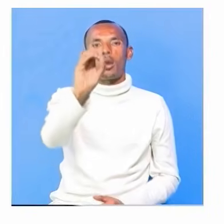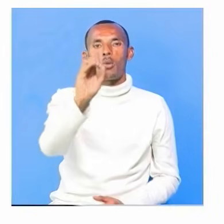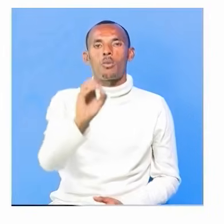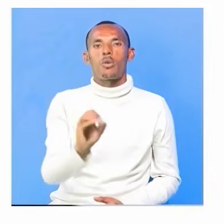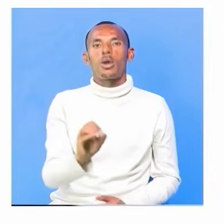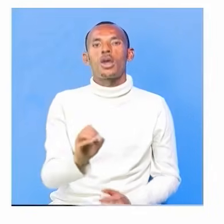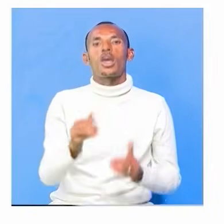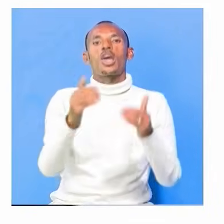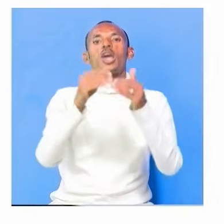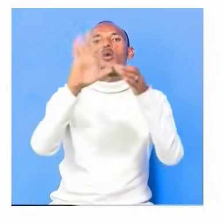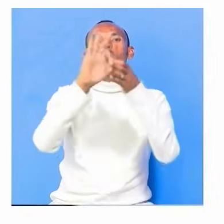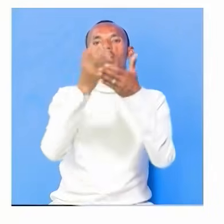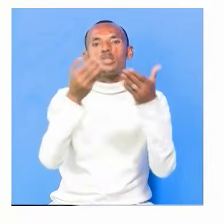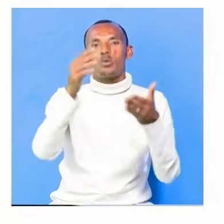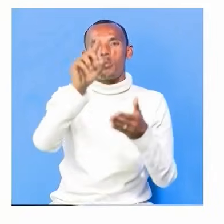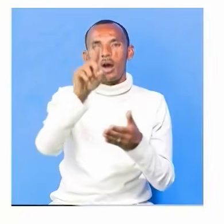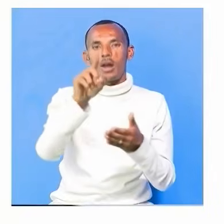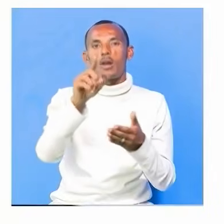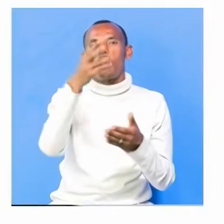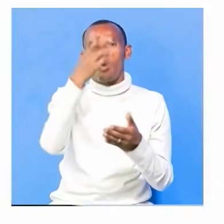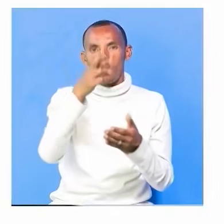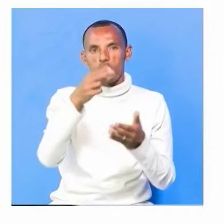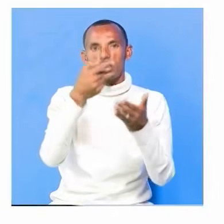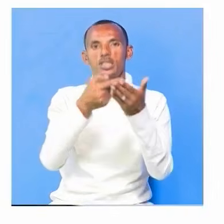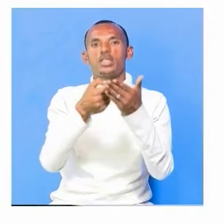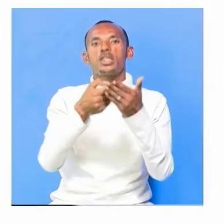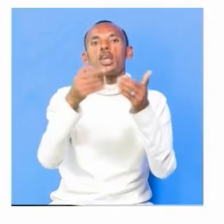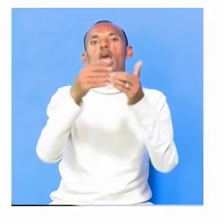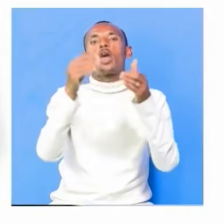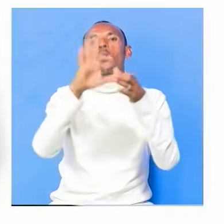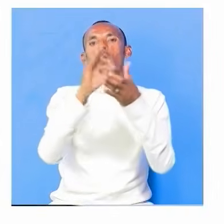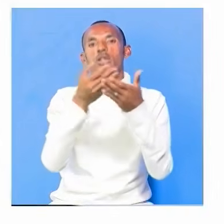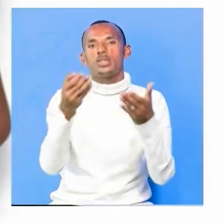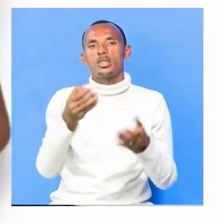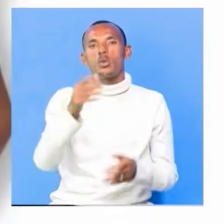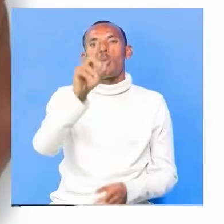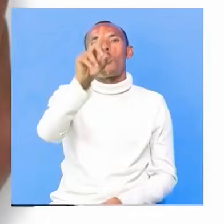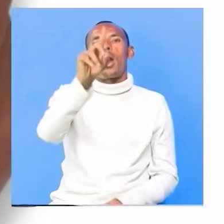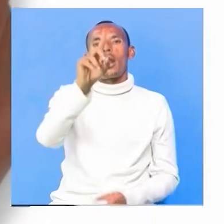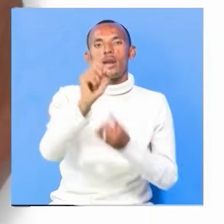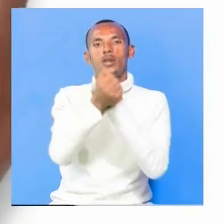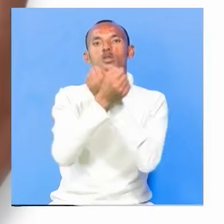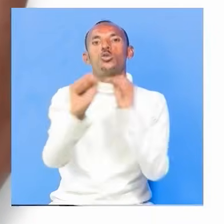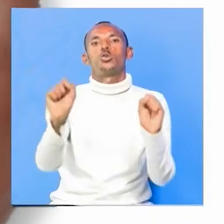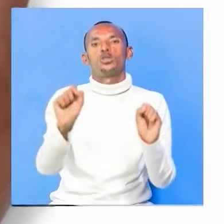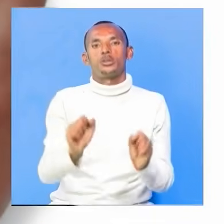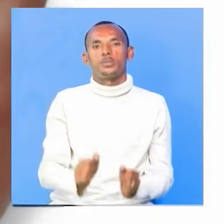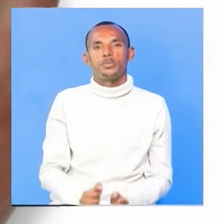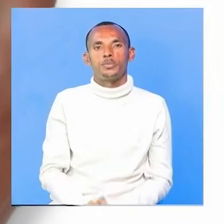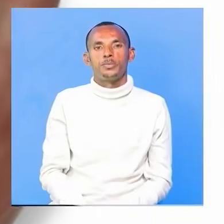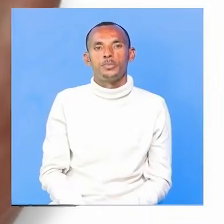0, equation 1 or this equation will have one solution.